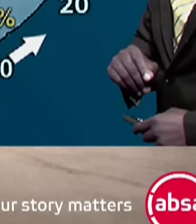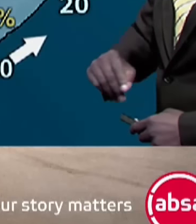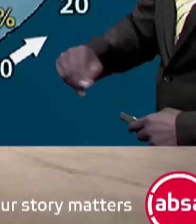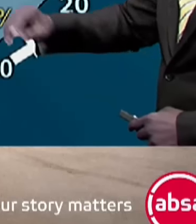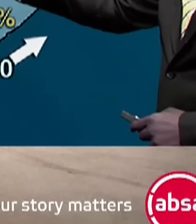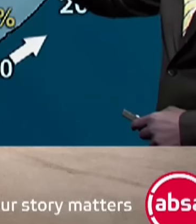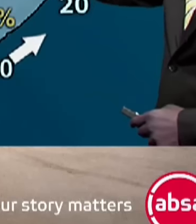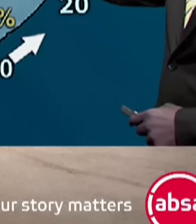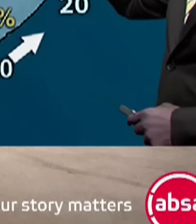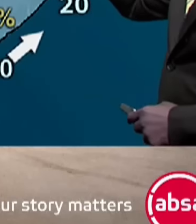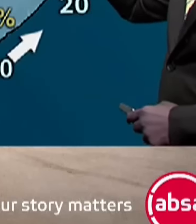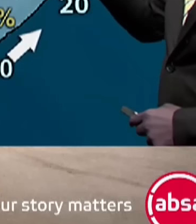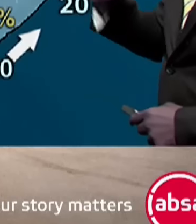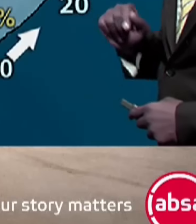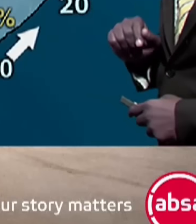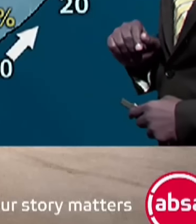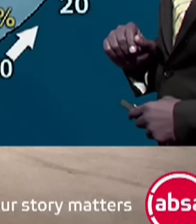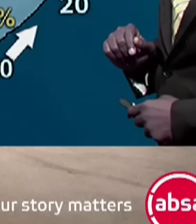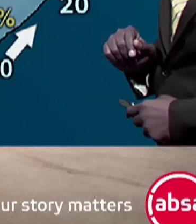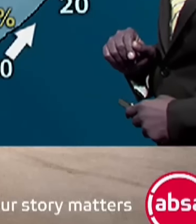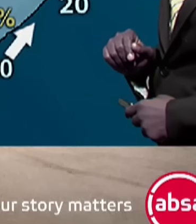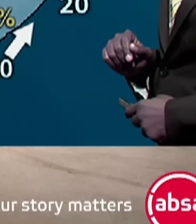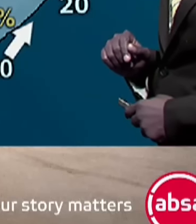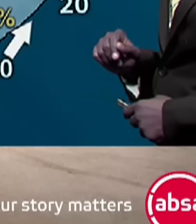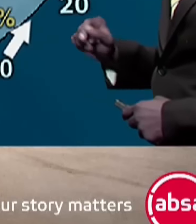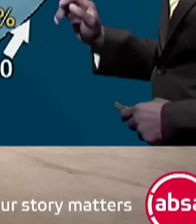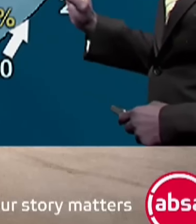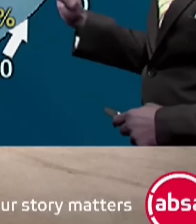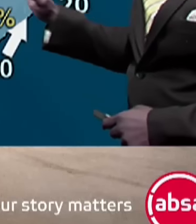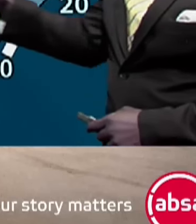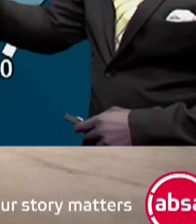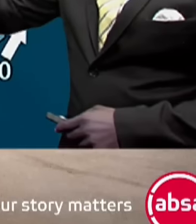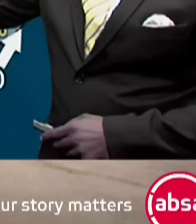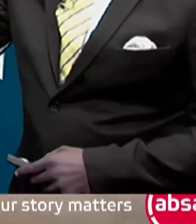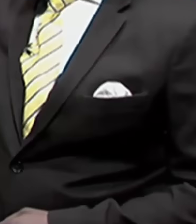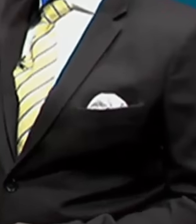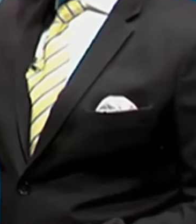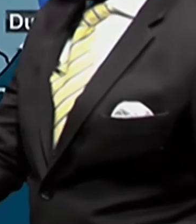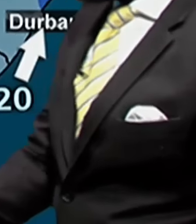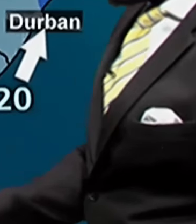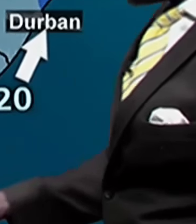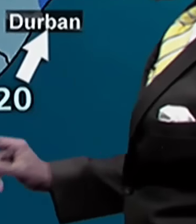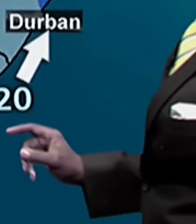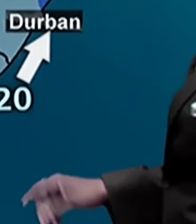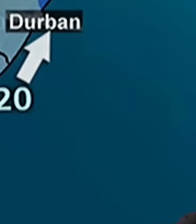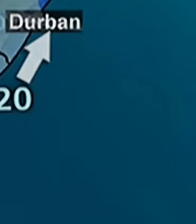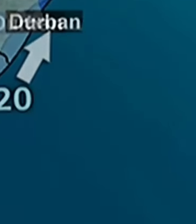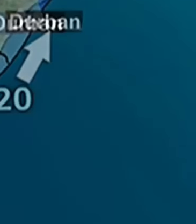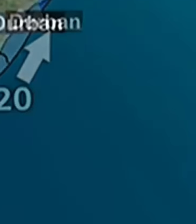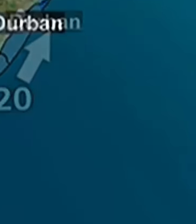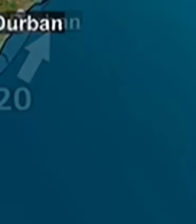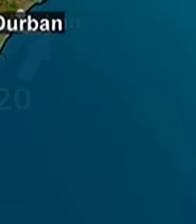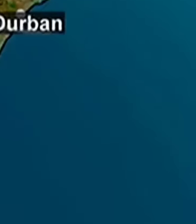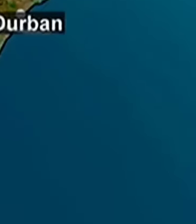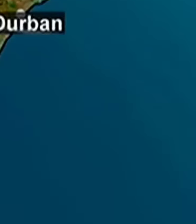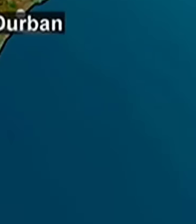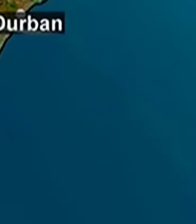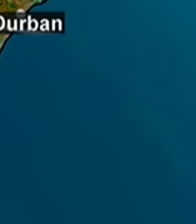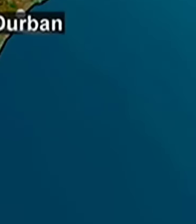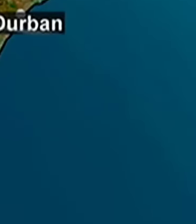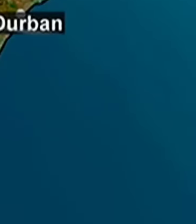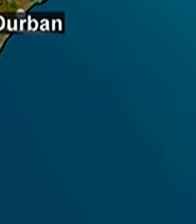ba re shipelo ka na lo holo ho bele pula tsena tse matla ka thoko ho mabopo le ka harona ha so bana fela mo esa enka ba bore pele